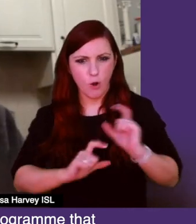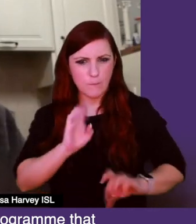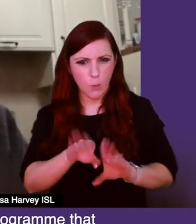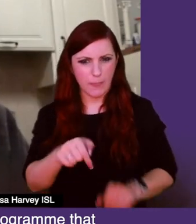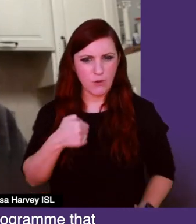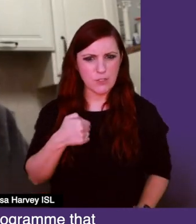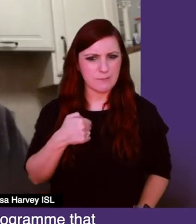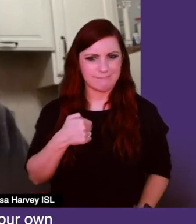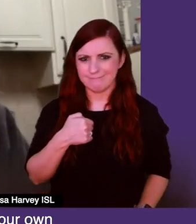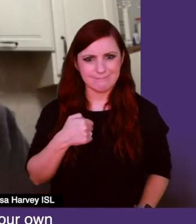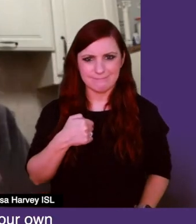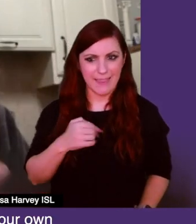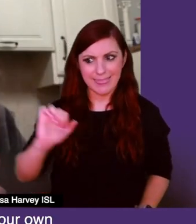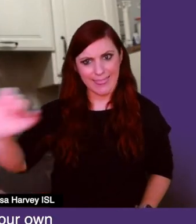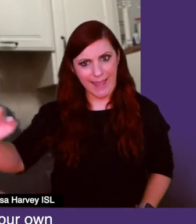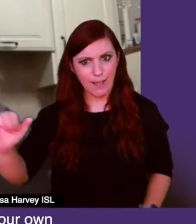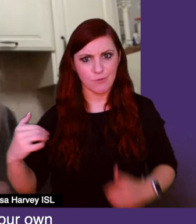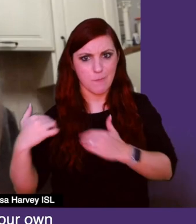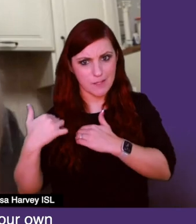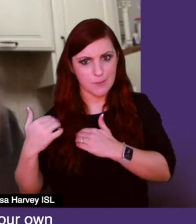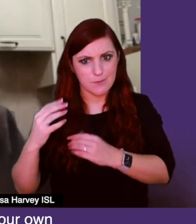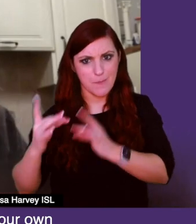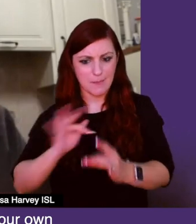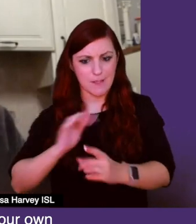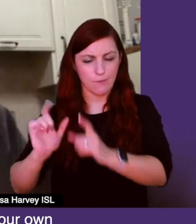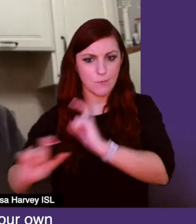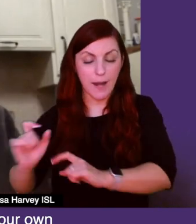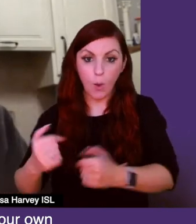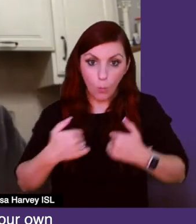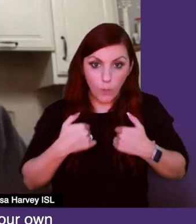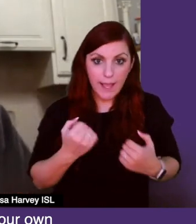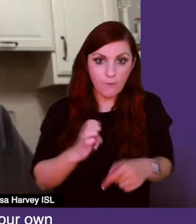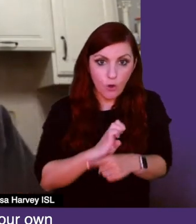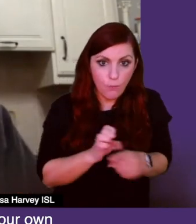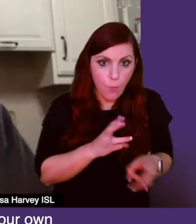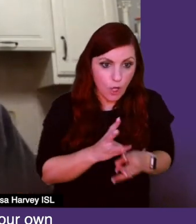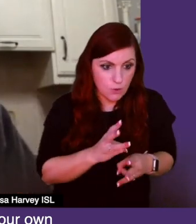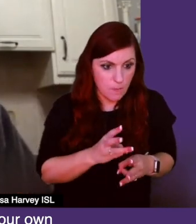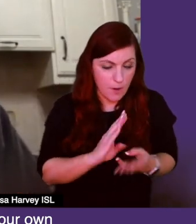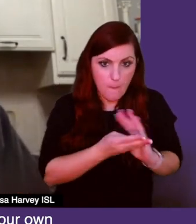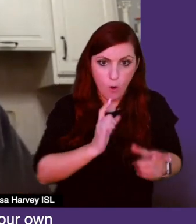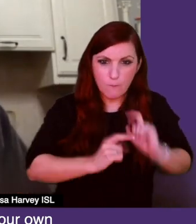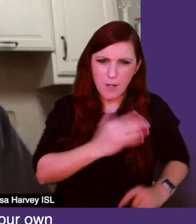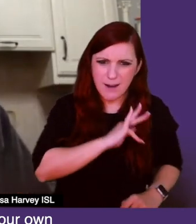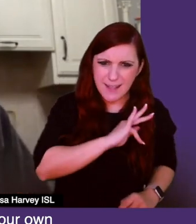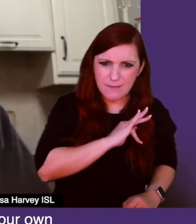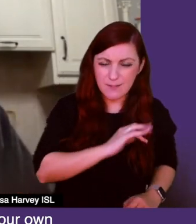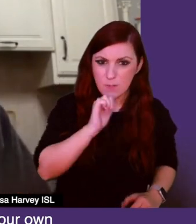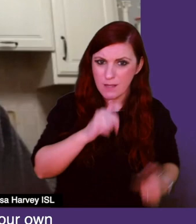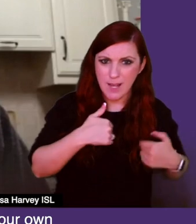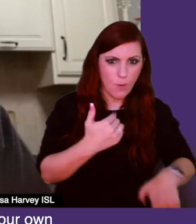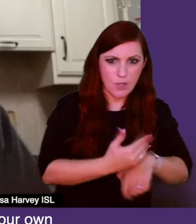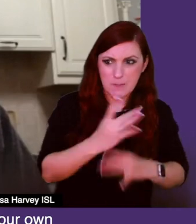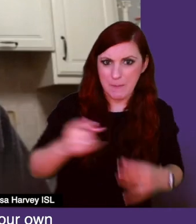are comfortable with how we are. We spend enough time to make ourselves comfortable in our own skin, and it's not our job for other people to